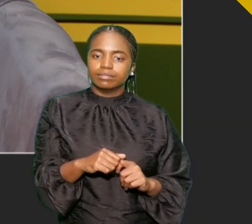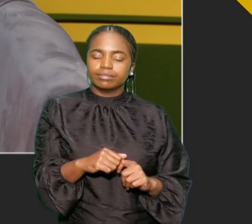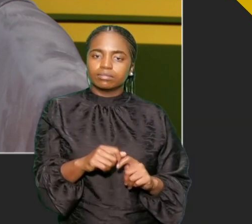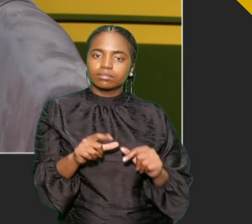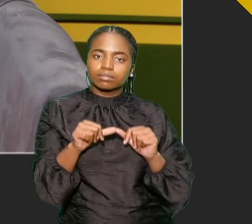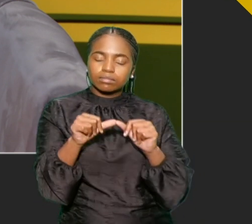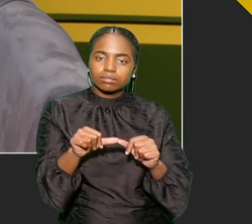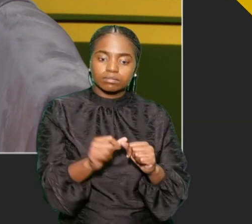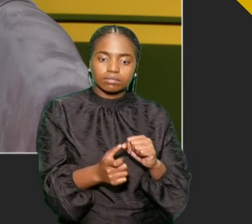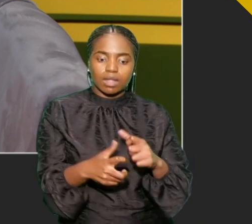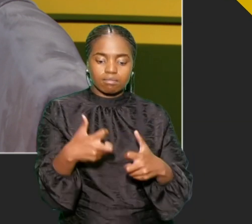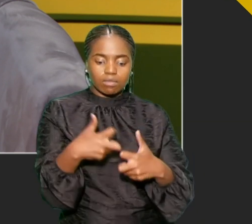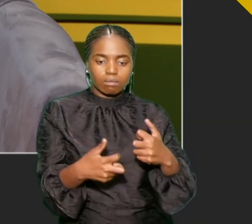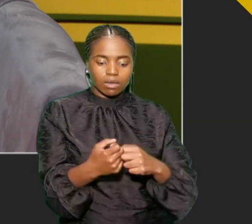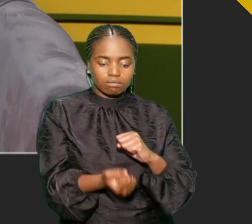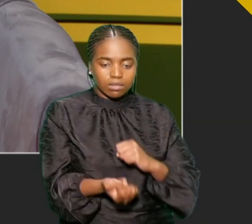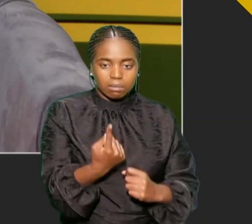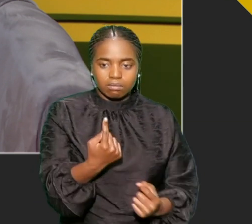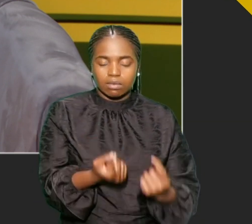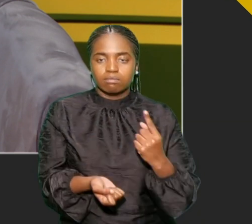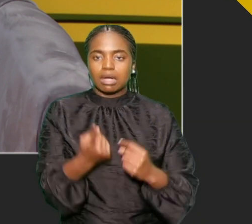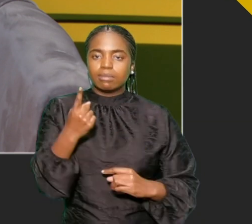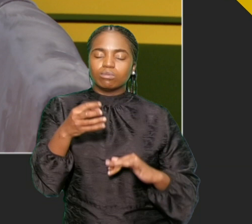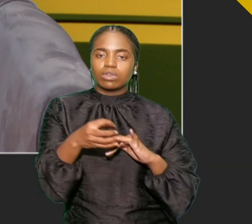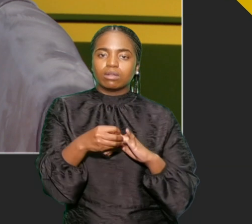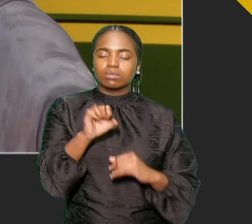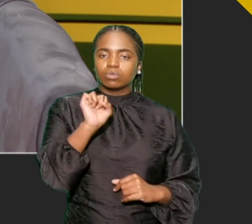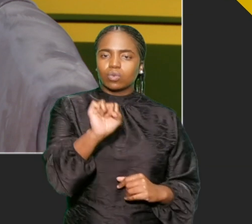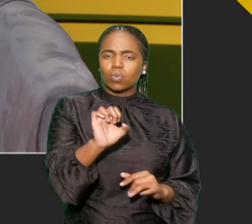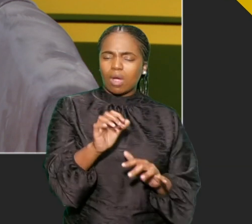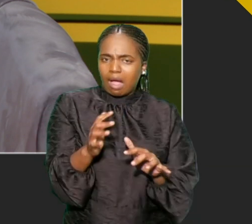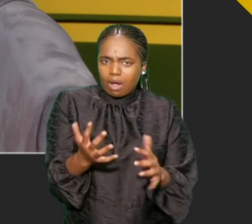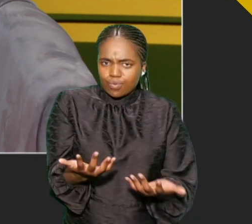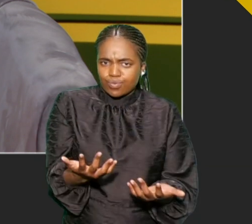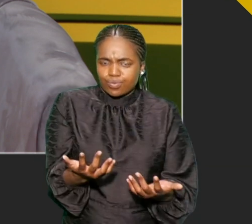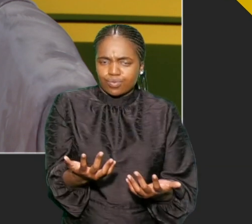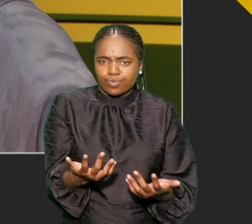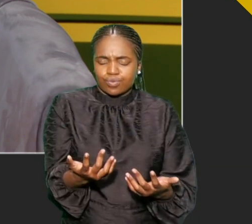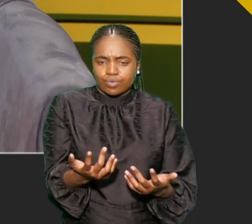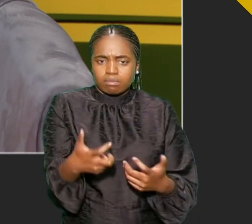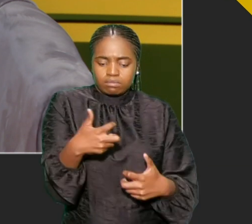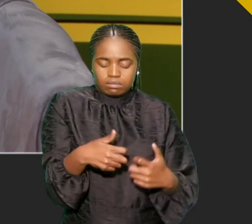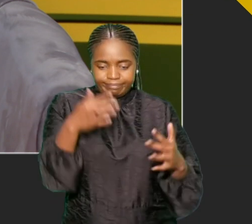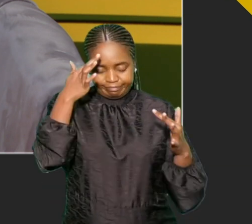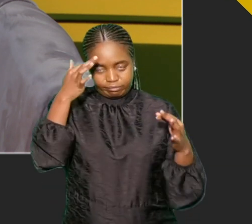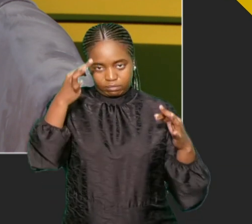constantly finding crisis even in your marriage. How was it then to deal or make the decision to